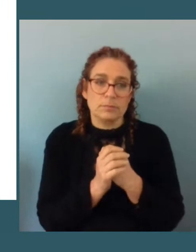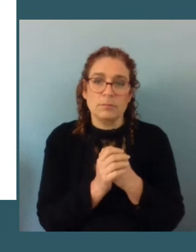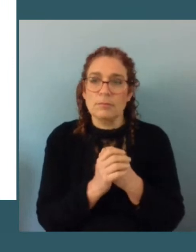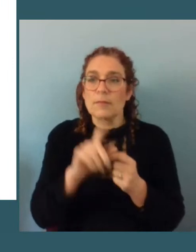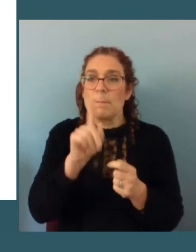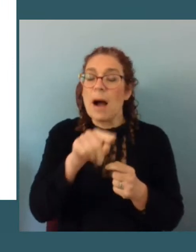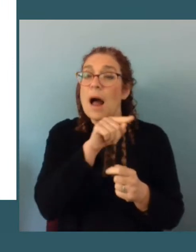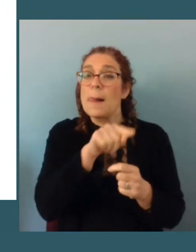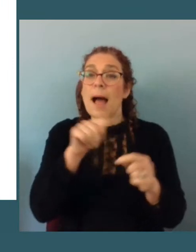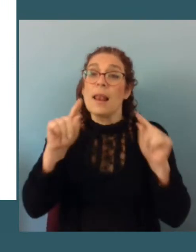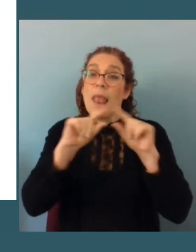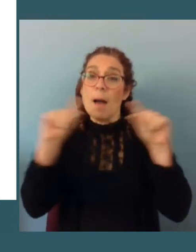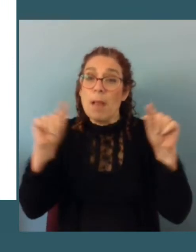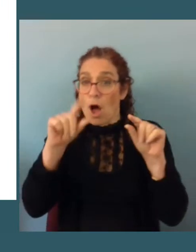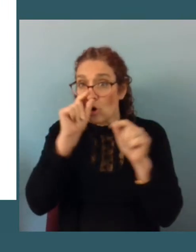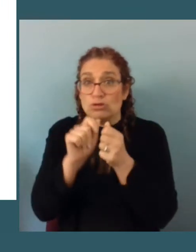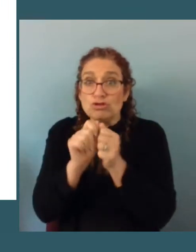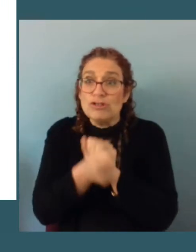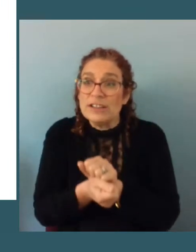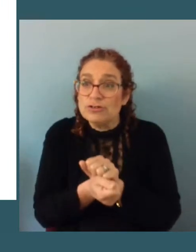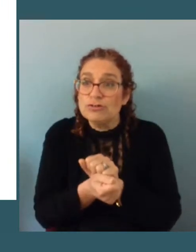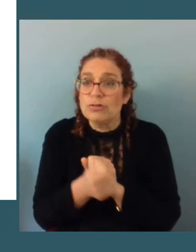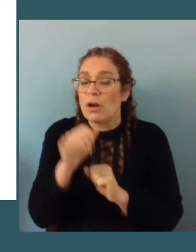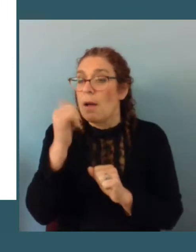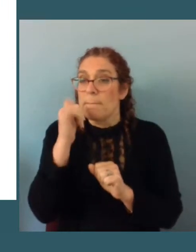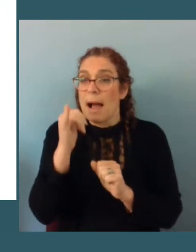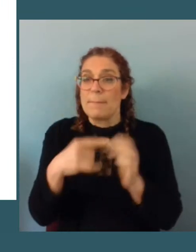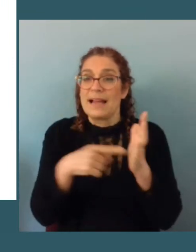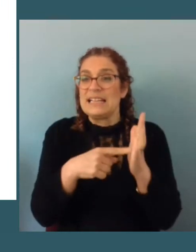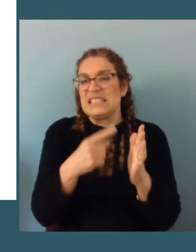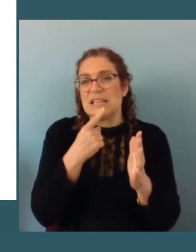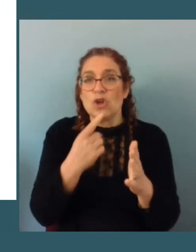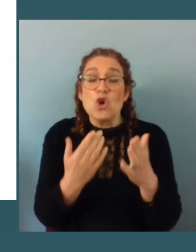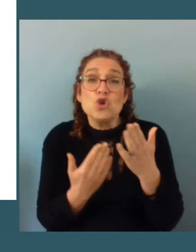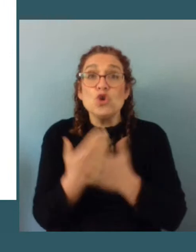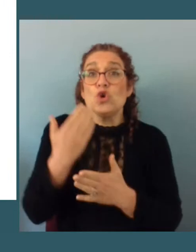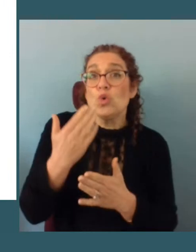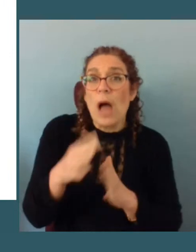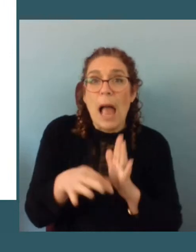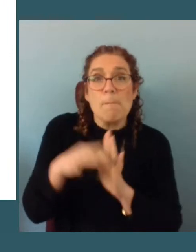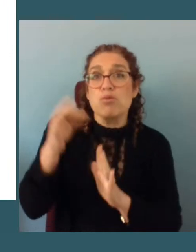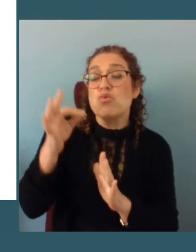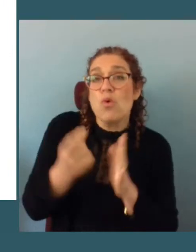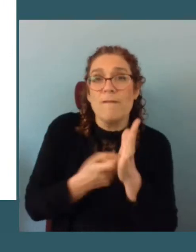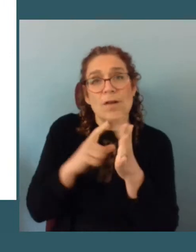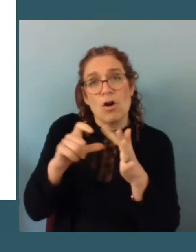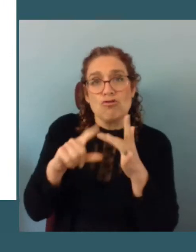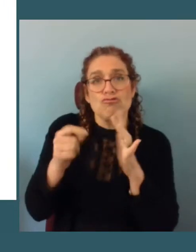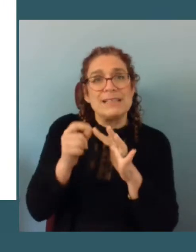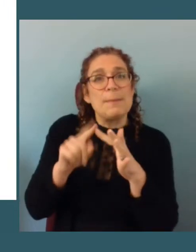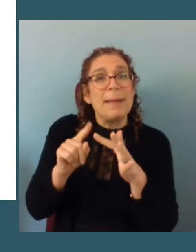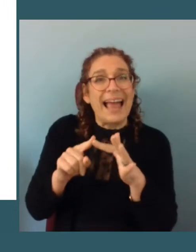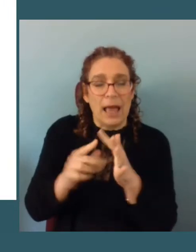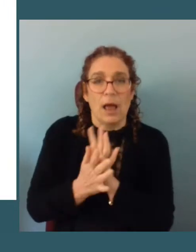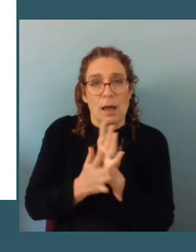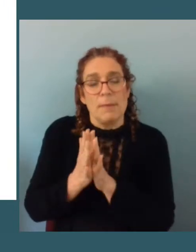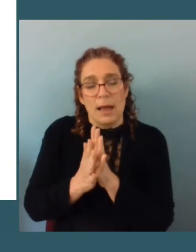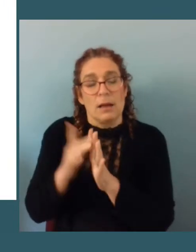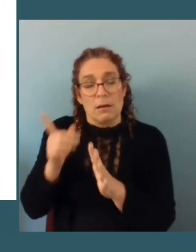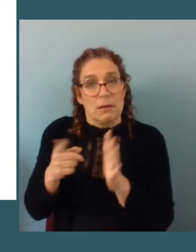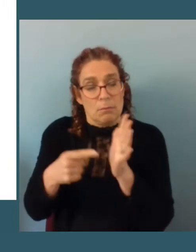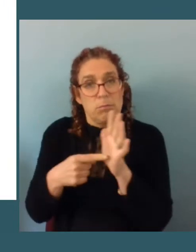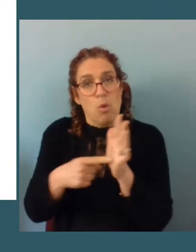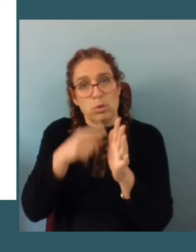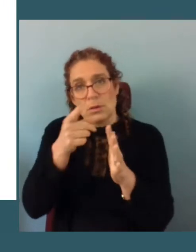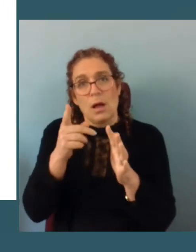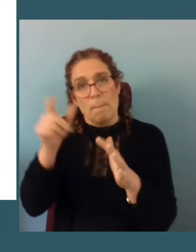be the packaging, for instance, or says new improved recipe. So it's really important that that patient checks the label